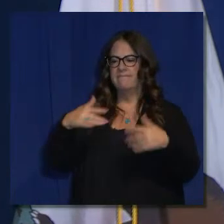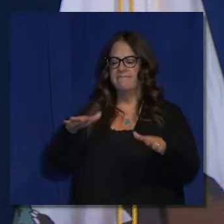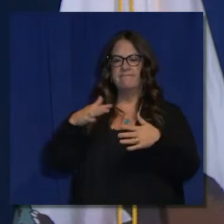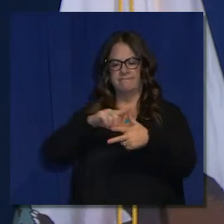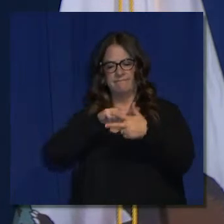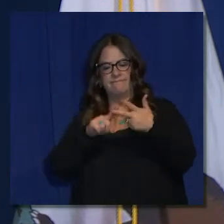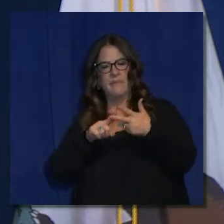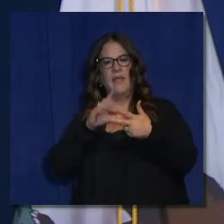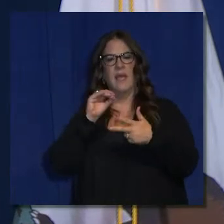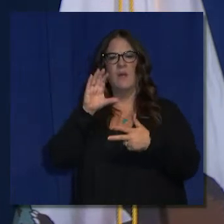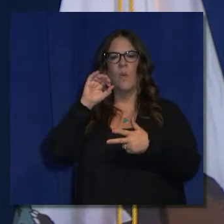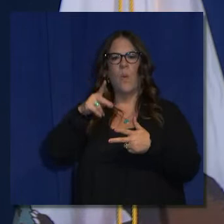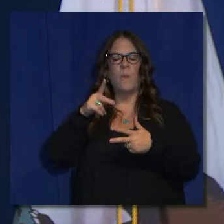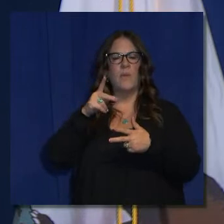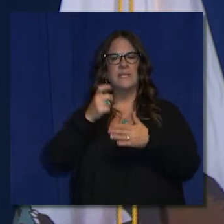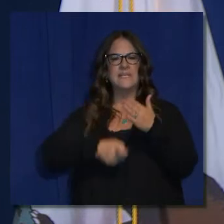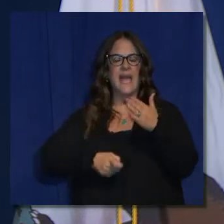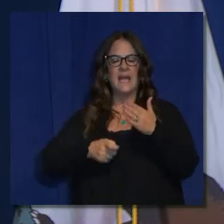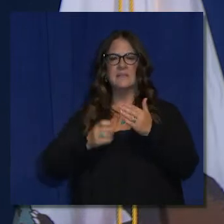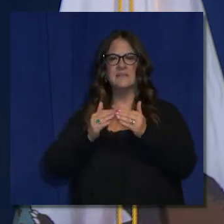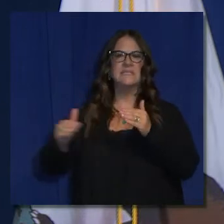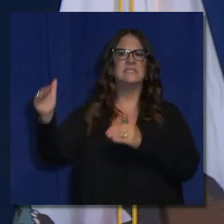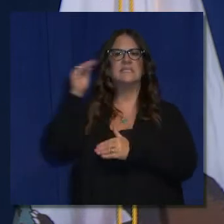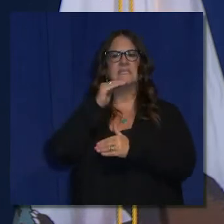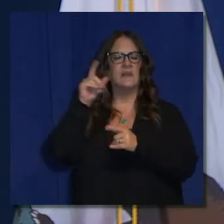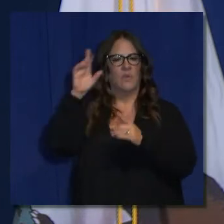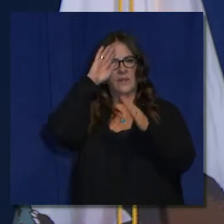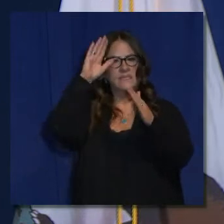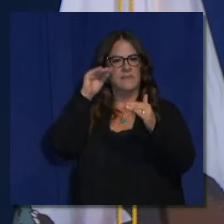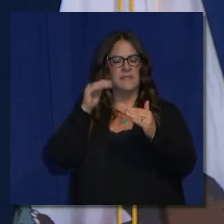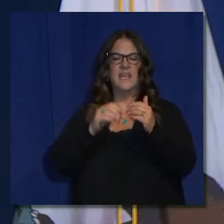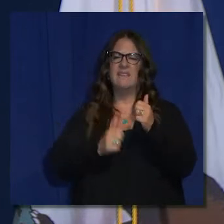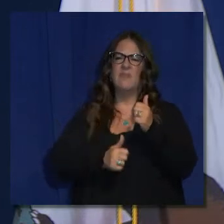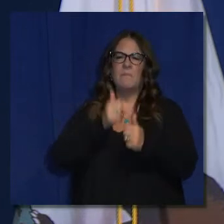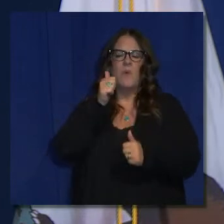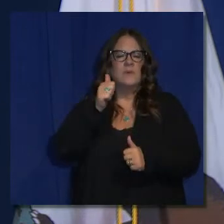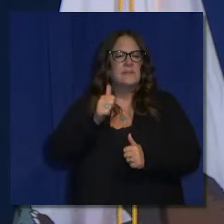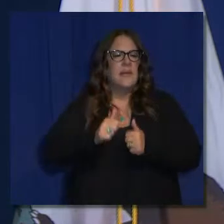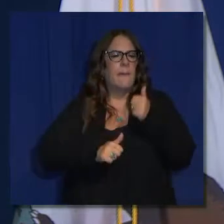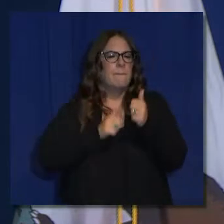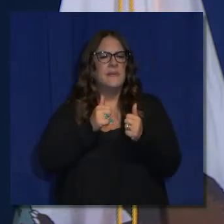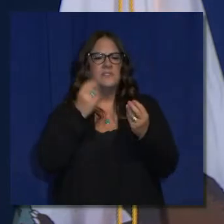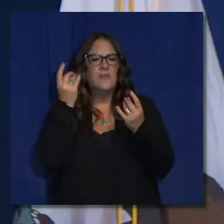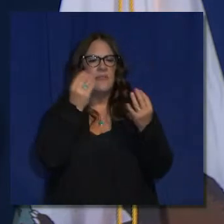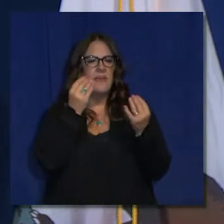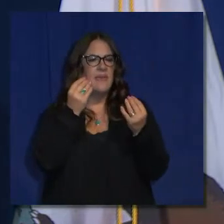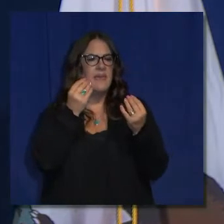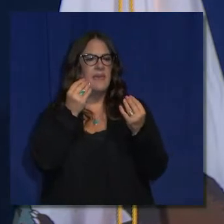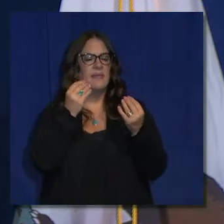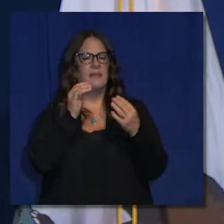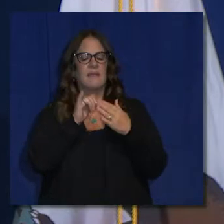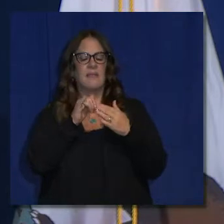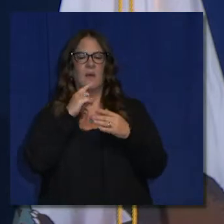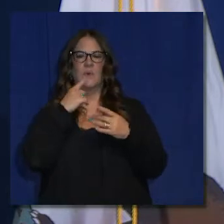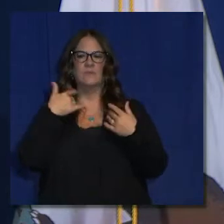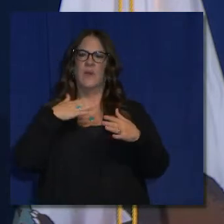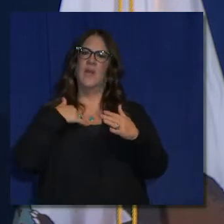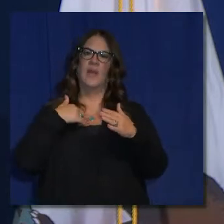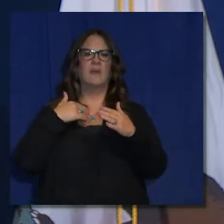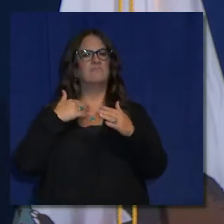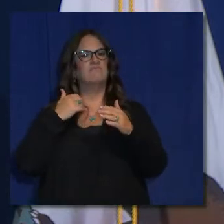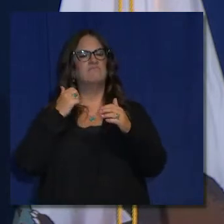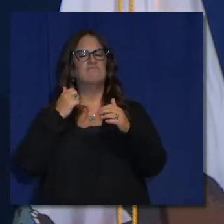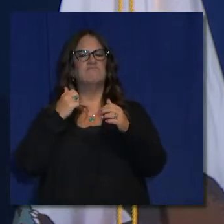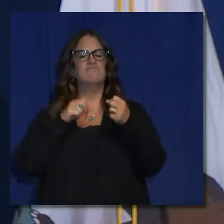obviously corporate tax exceeding expectation, even the most ambitious thinking, it was exceeded. that